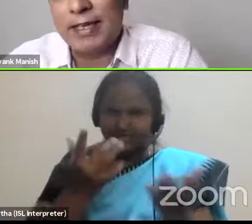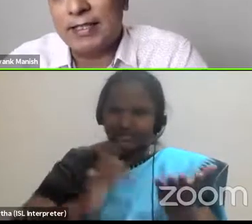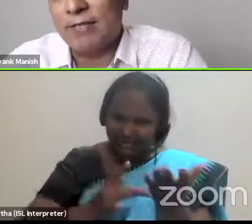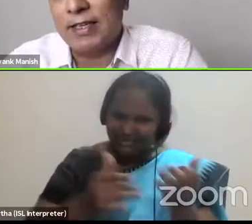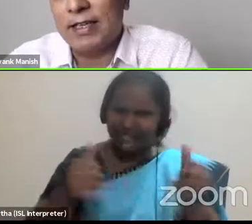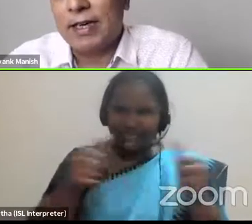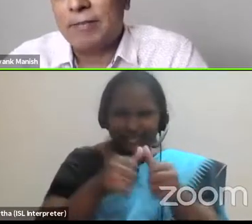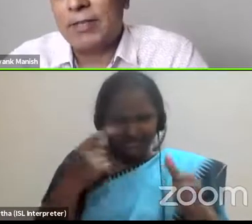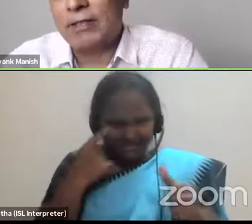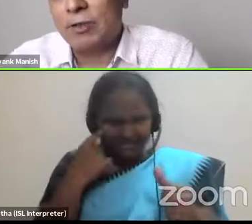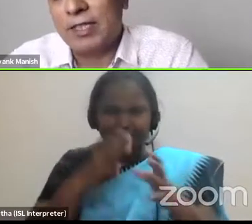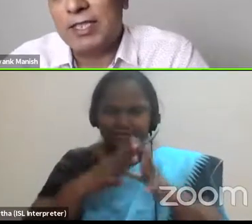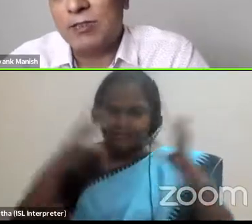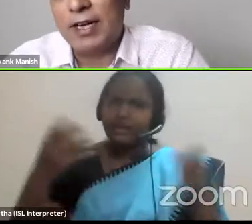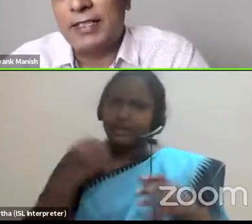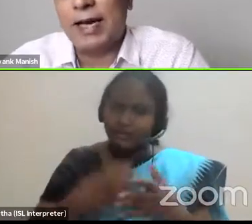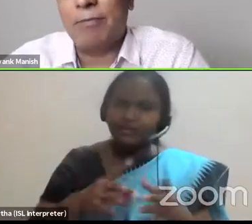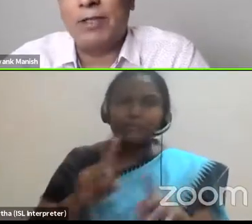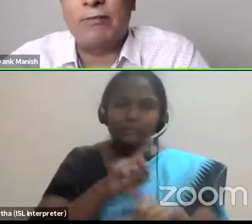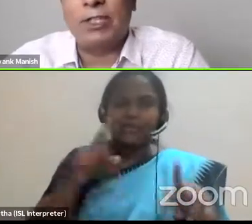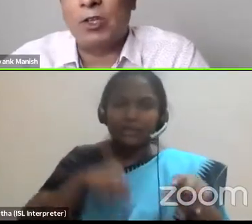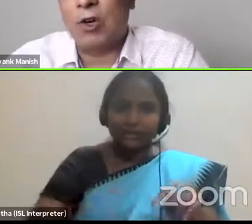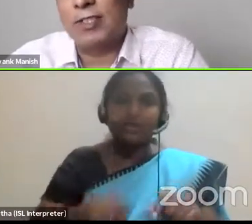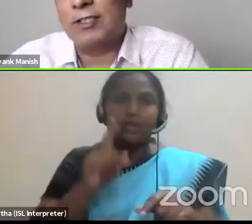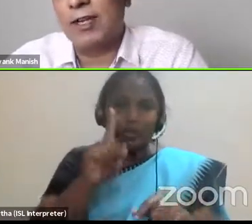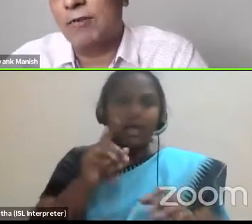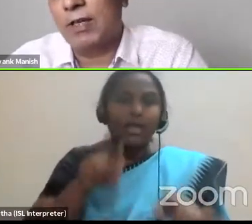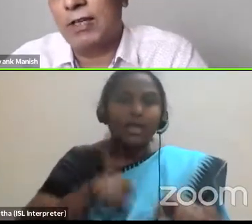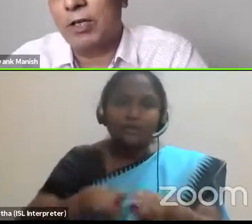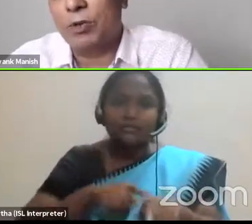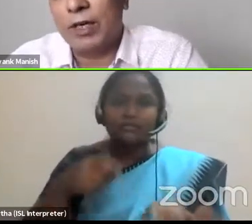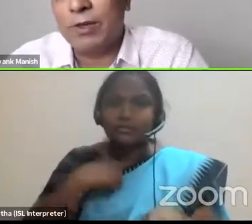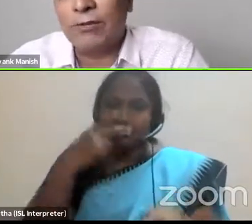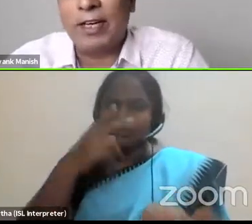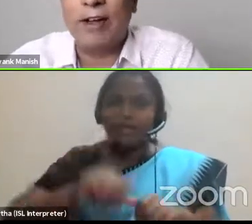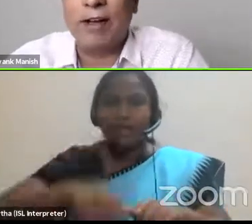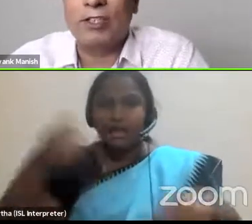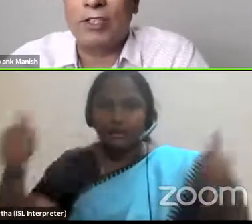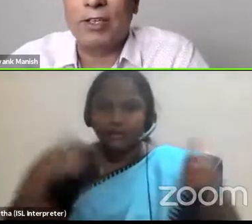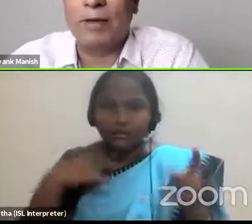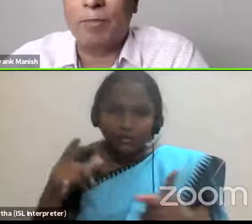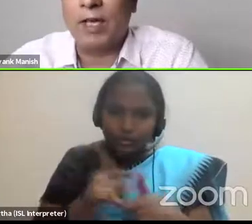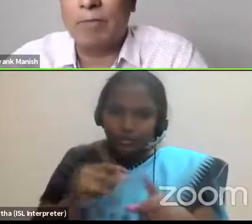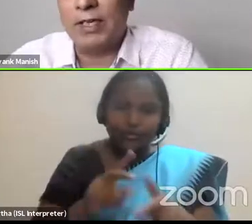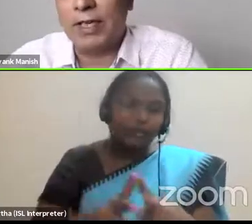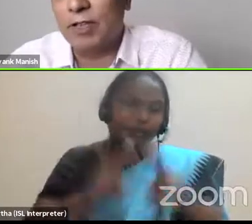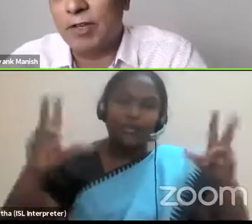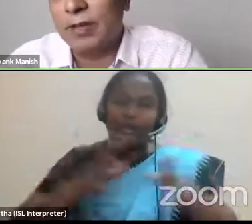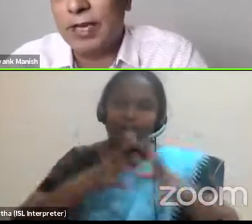quite extensively. But, you know, this is one example that we saw. There's another one that we're doing with a very large